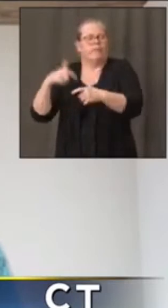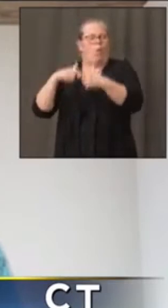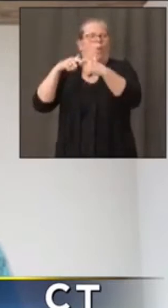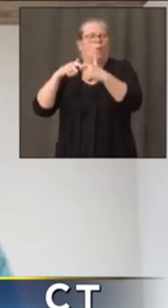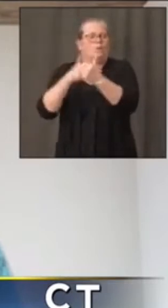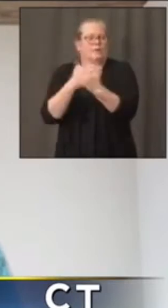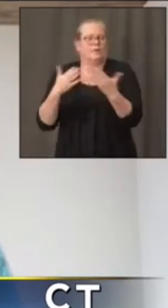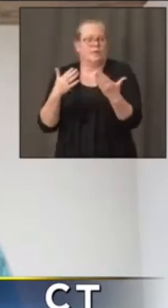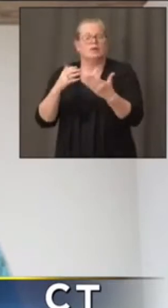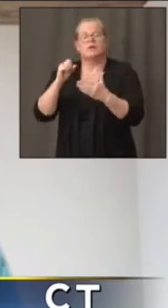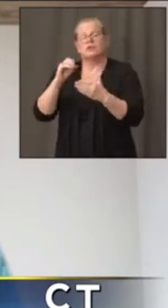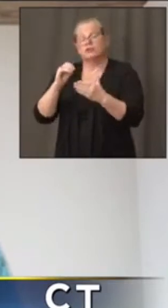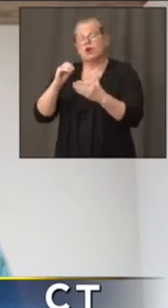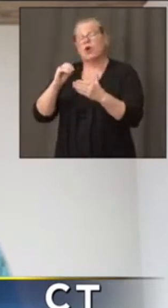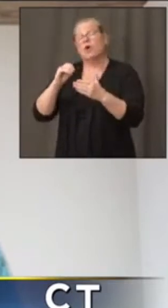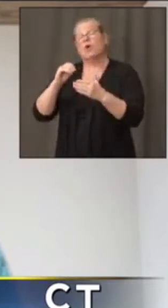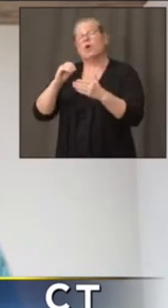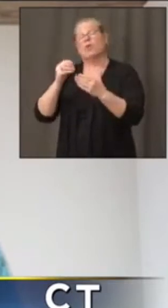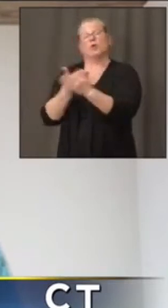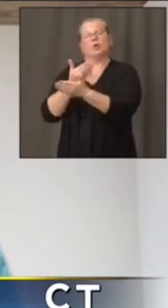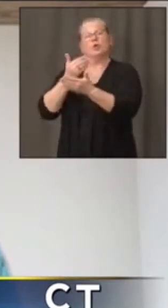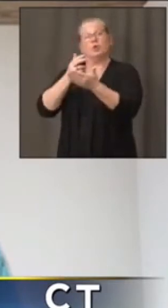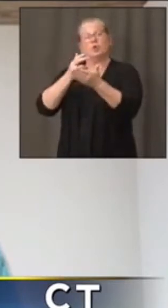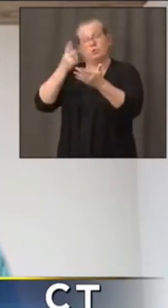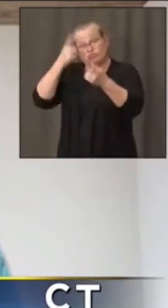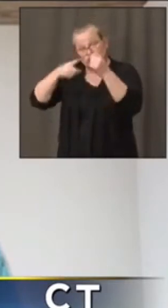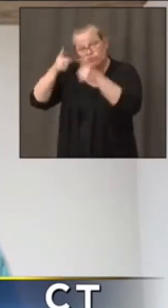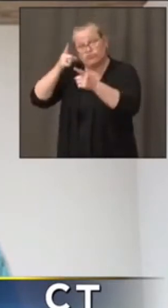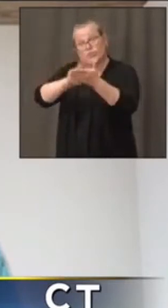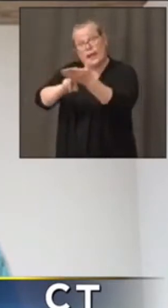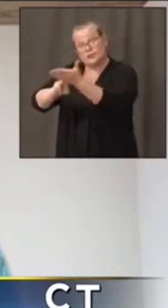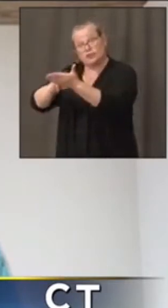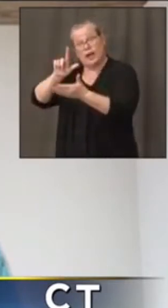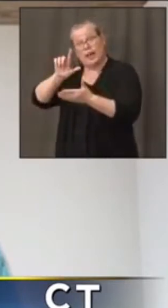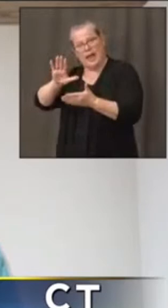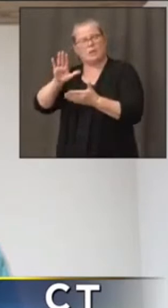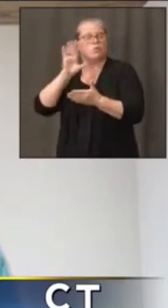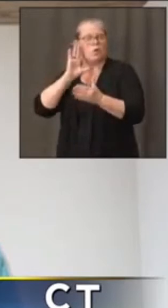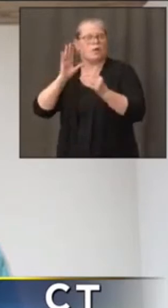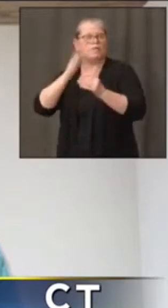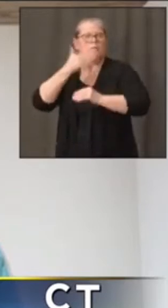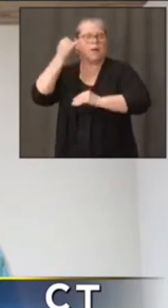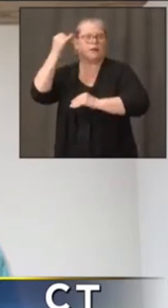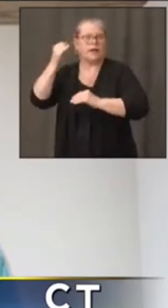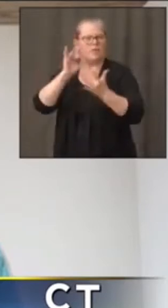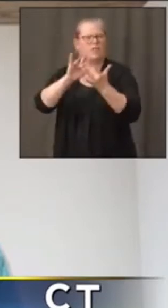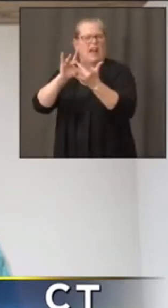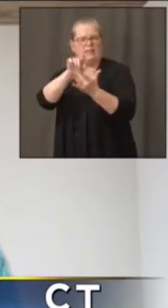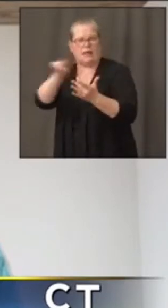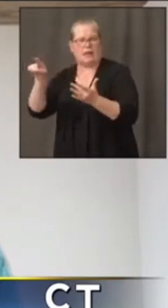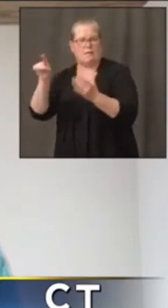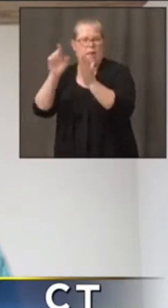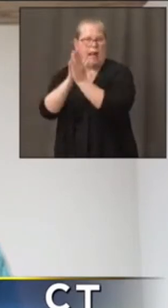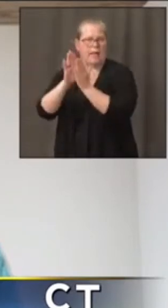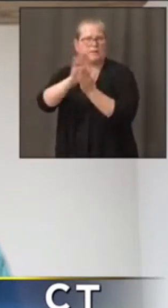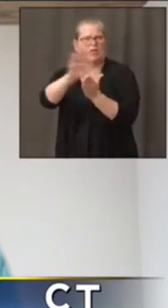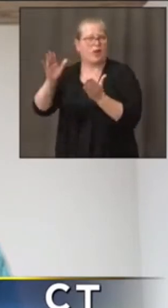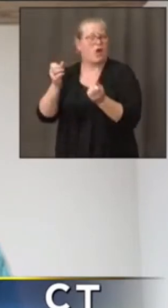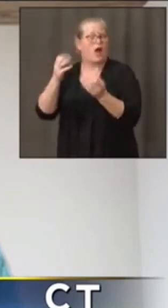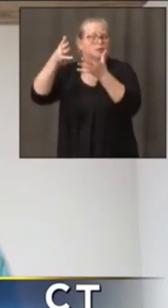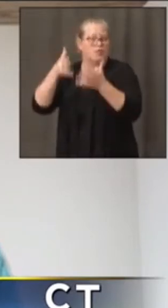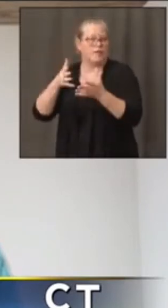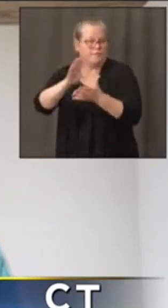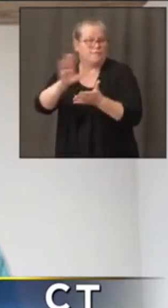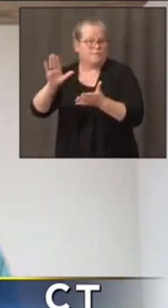and you said quest is does the majority of the testing here do what is your sense as